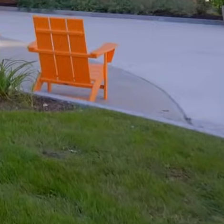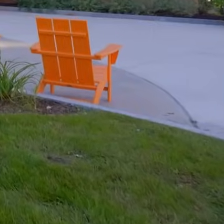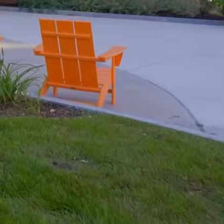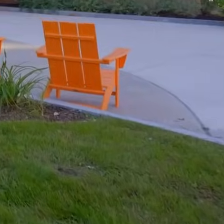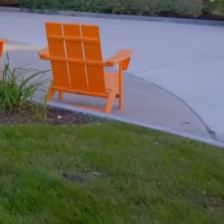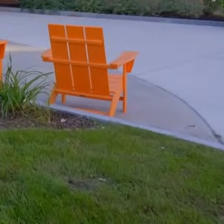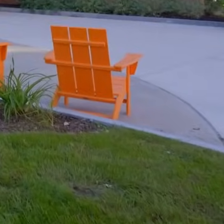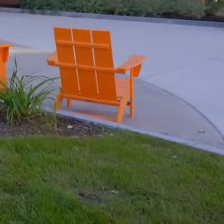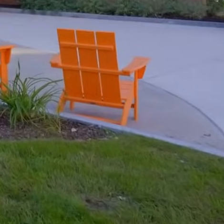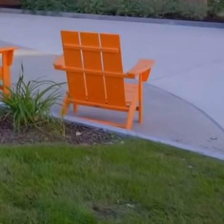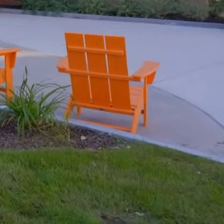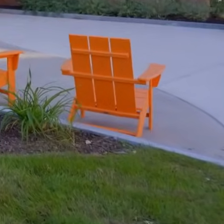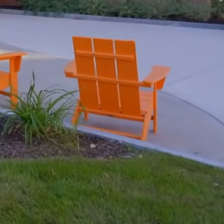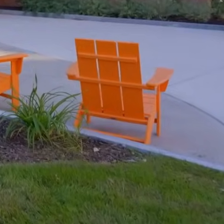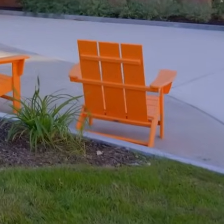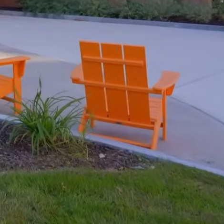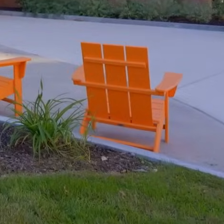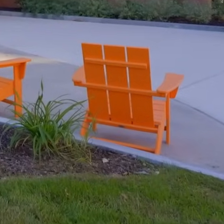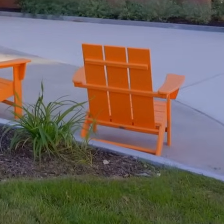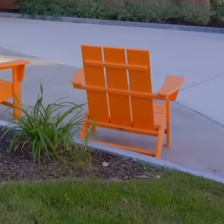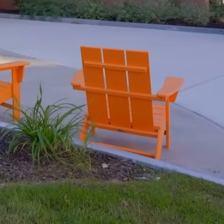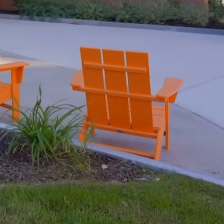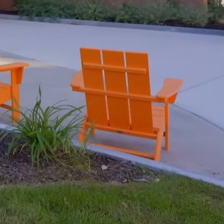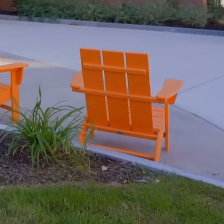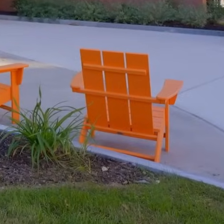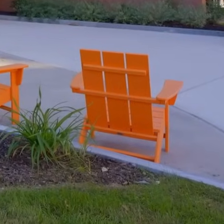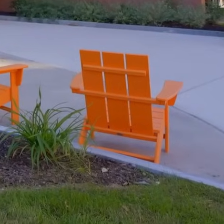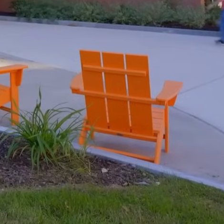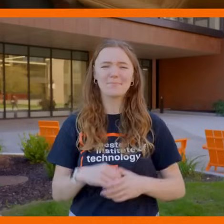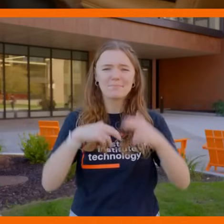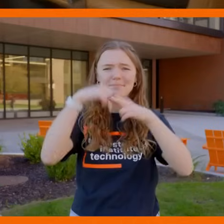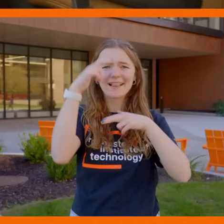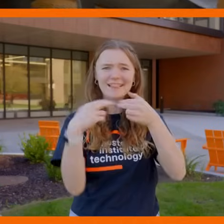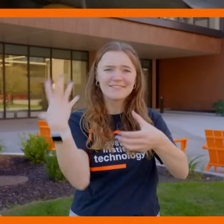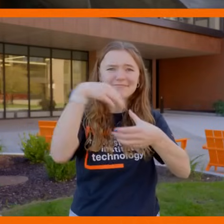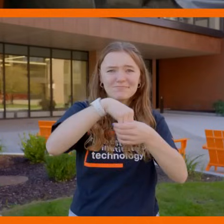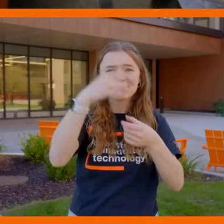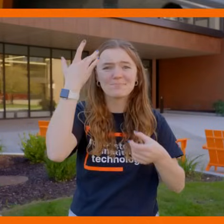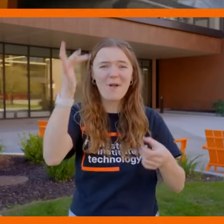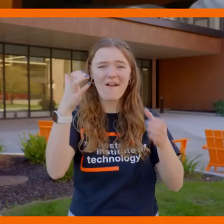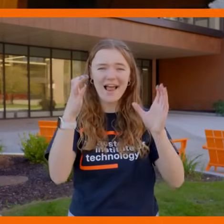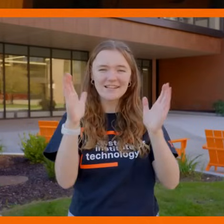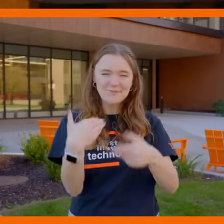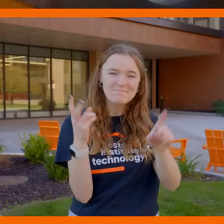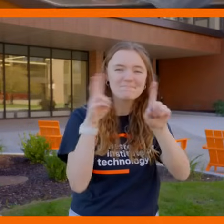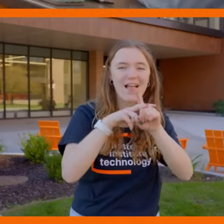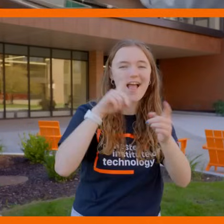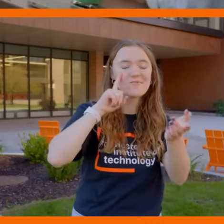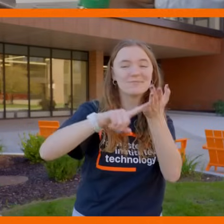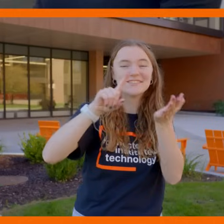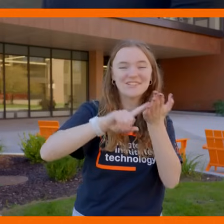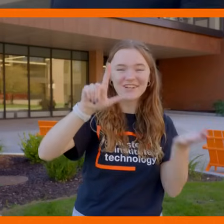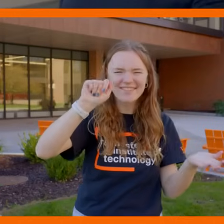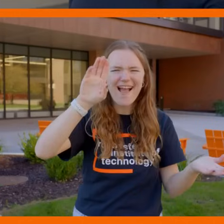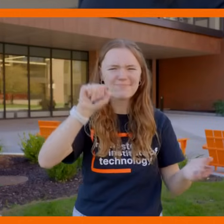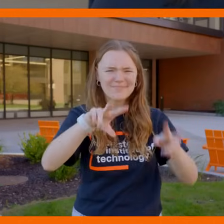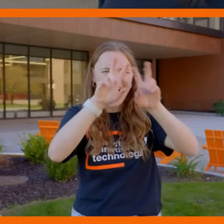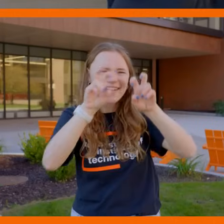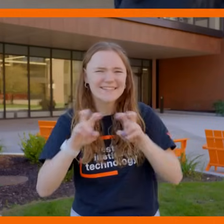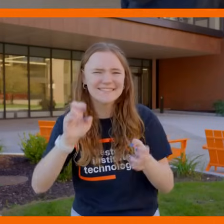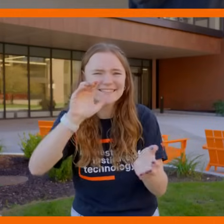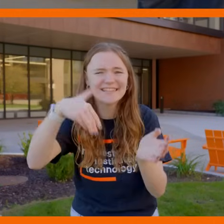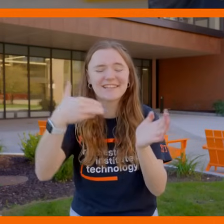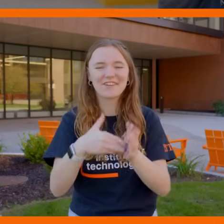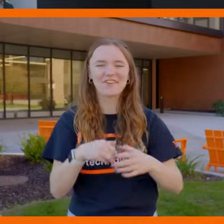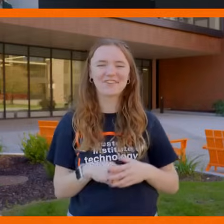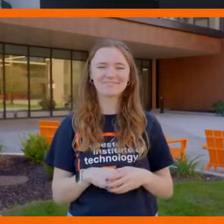The Saunders College of Business integrates business with technology and design. The building features smart classrooms, applied research